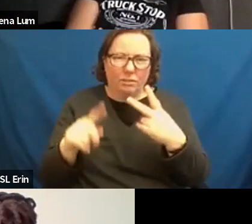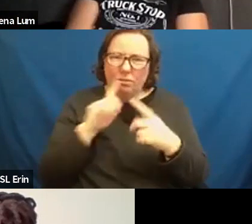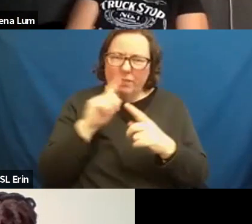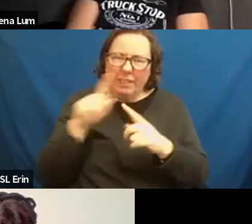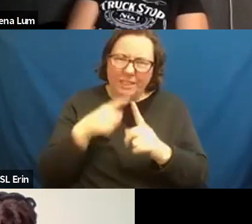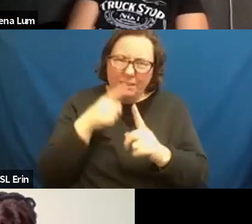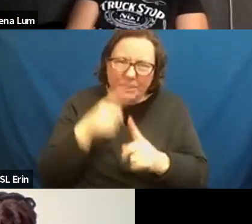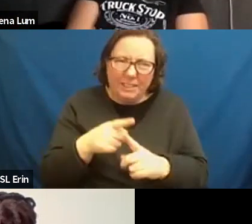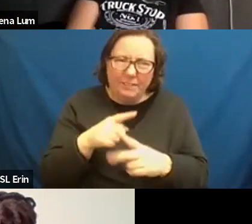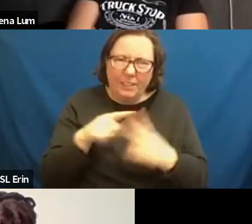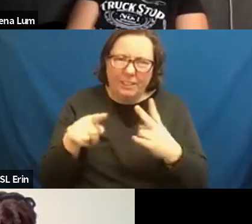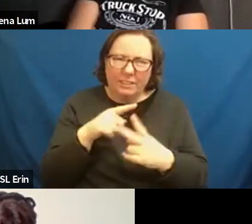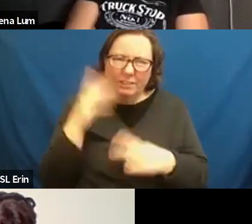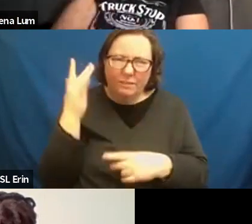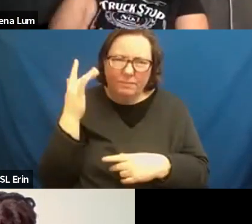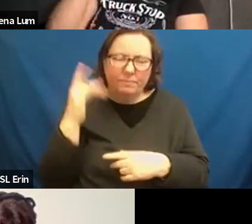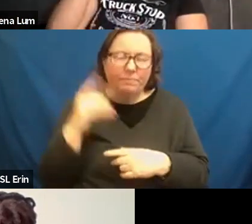I think there are